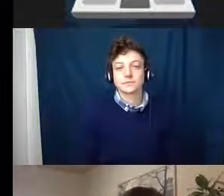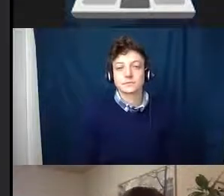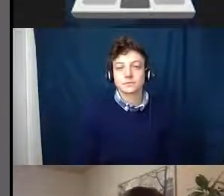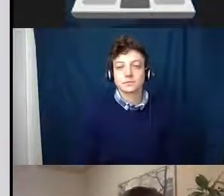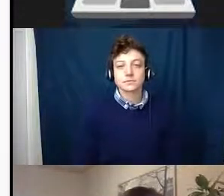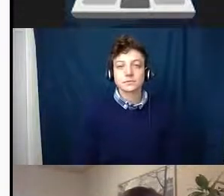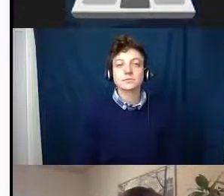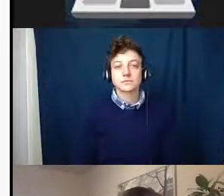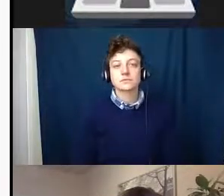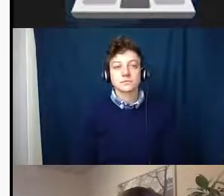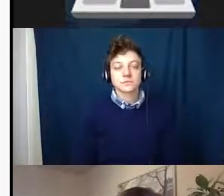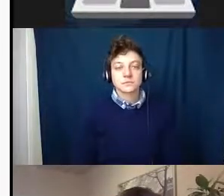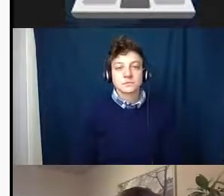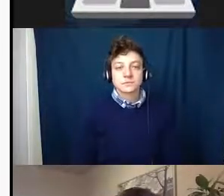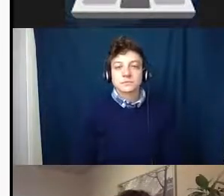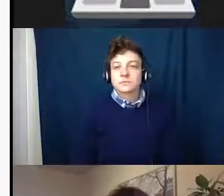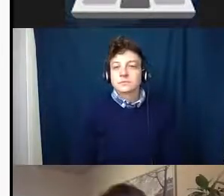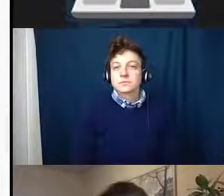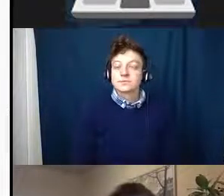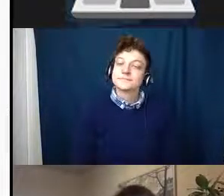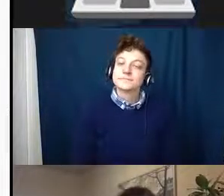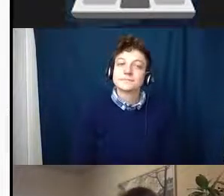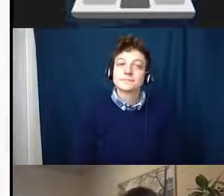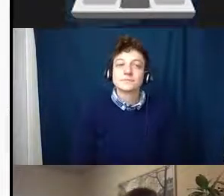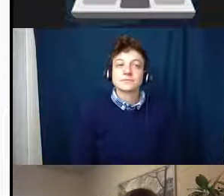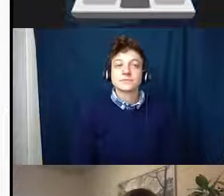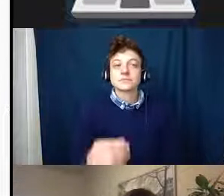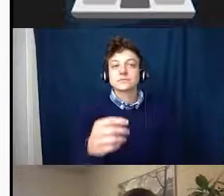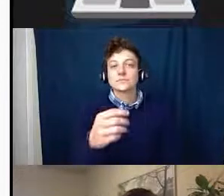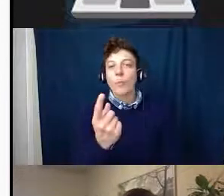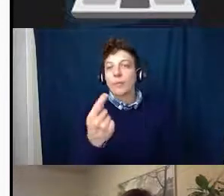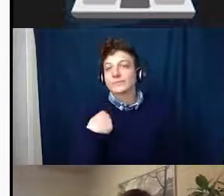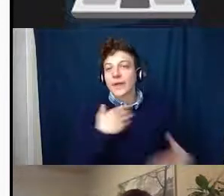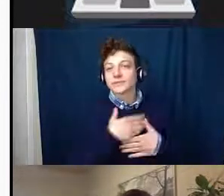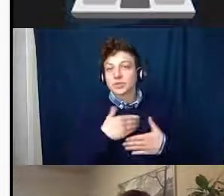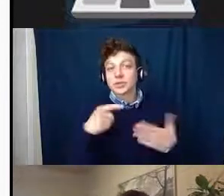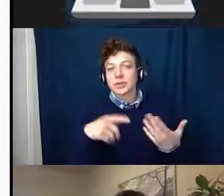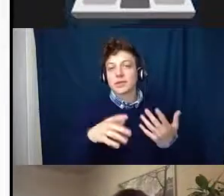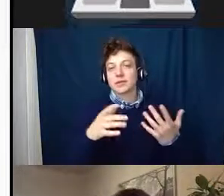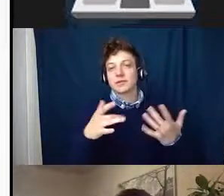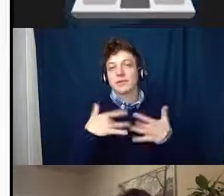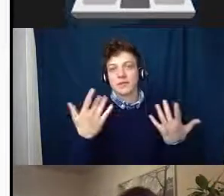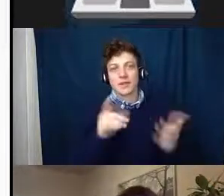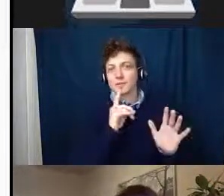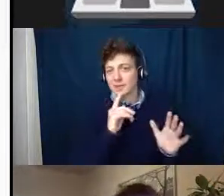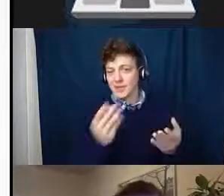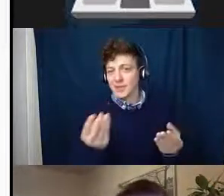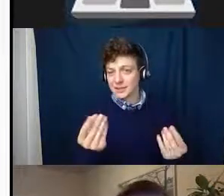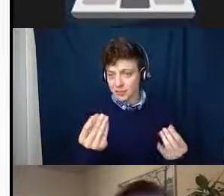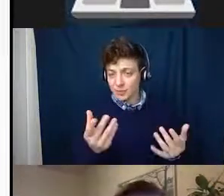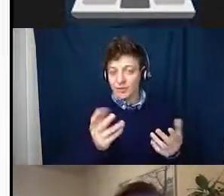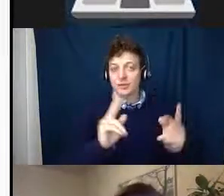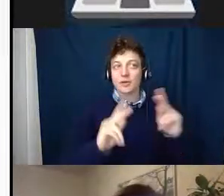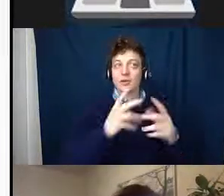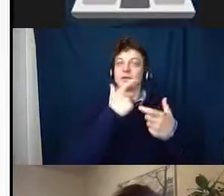And so I think one of the things I really appreciate about this event is it's very tangible. I think people are really interested in what we